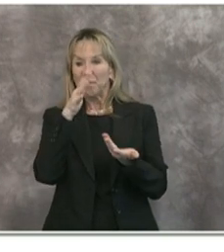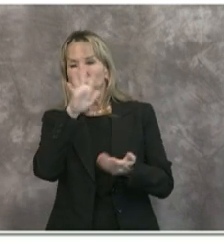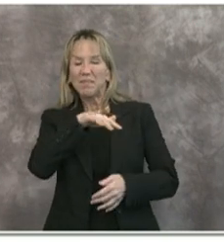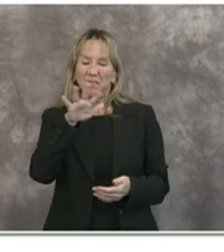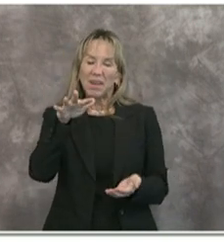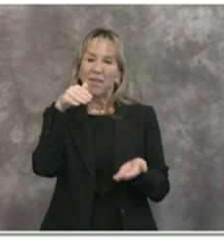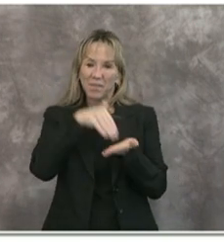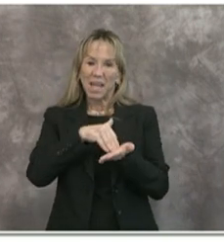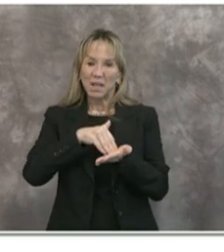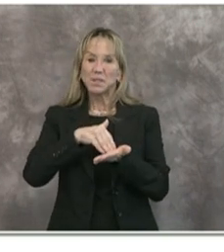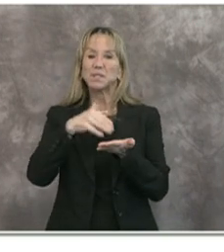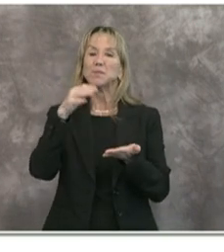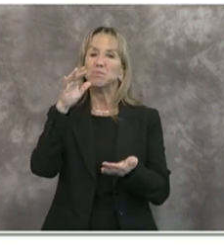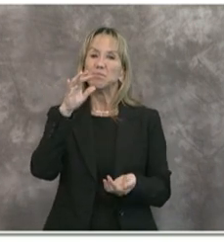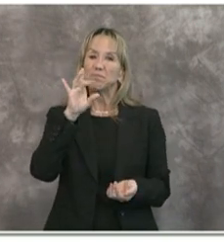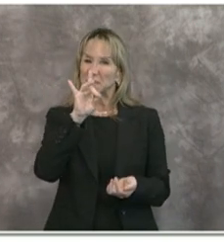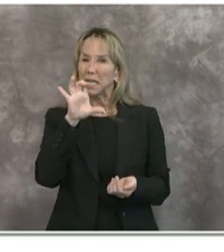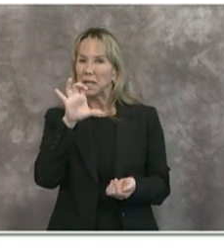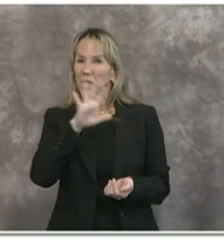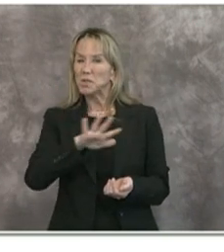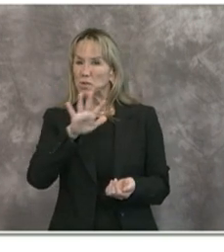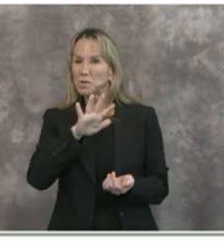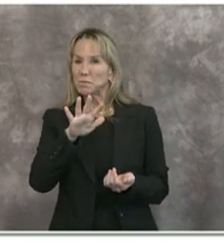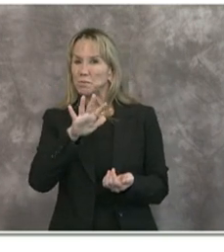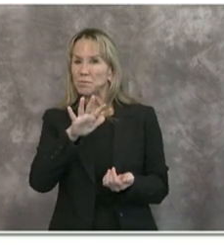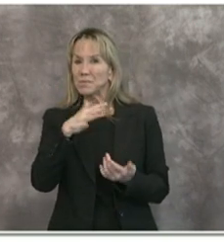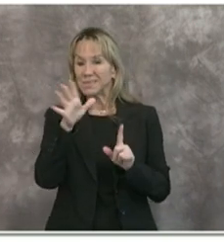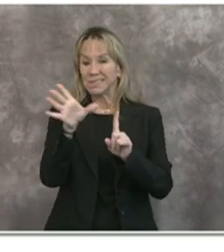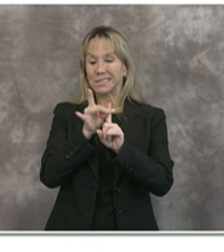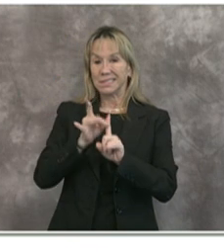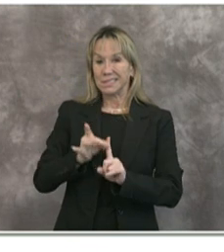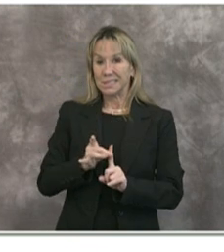have been reported, including